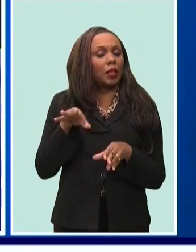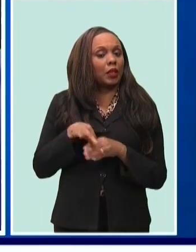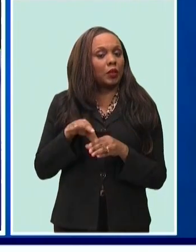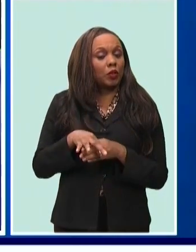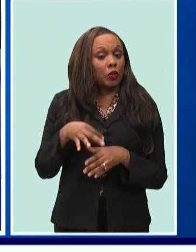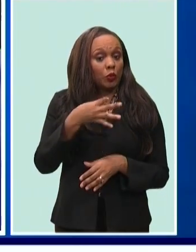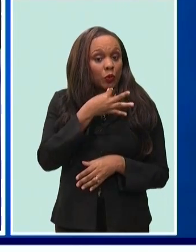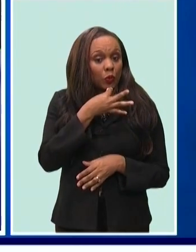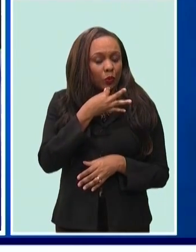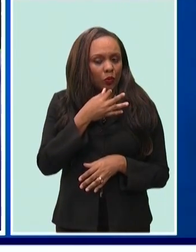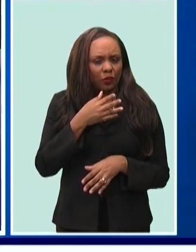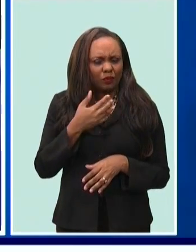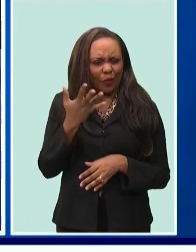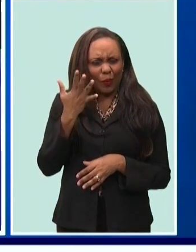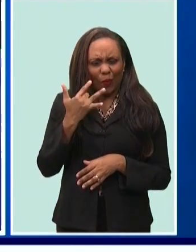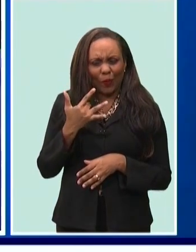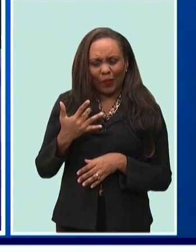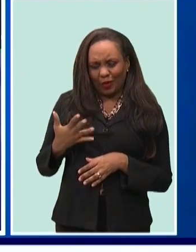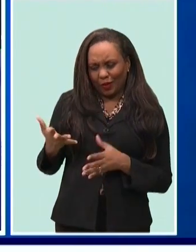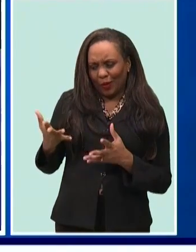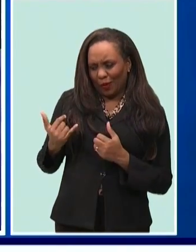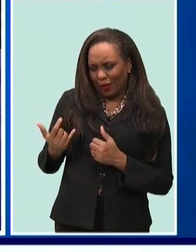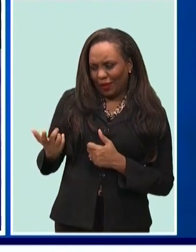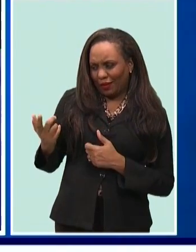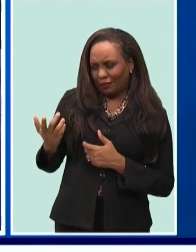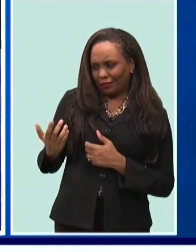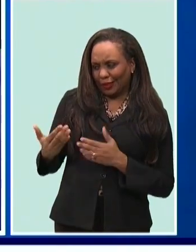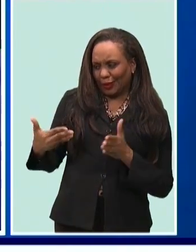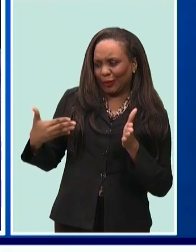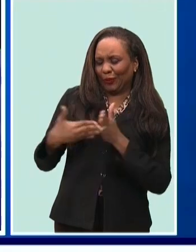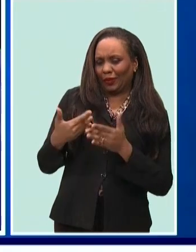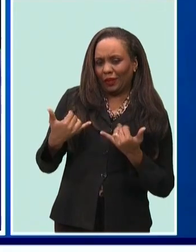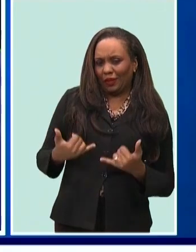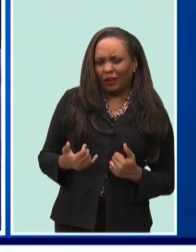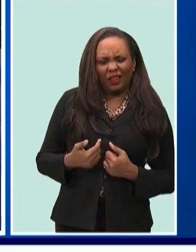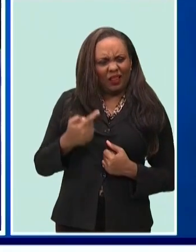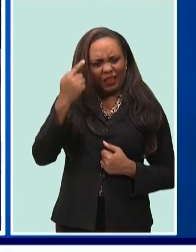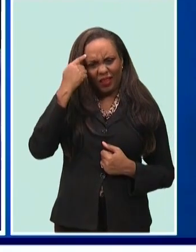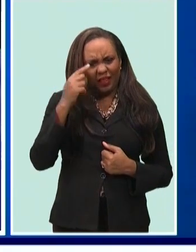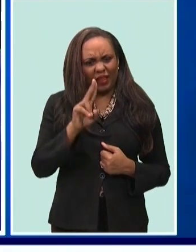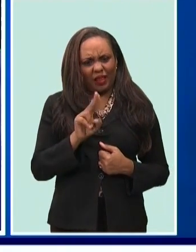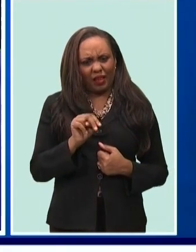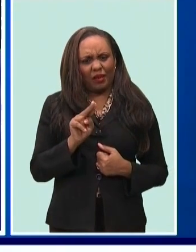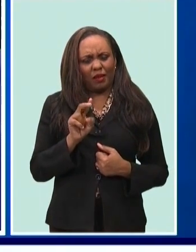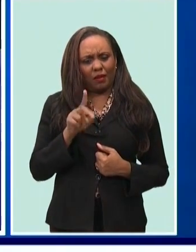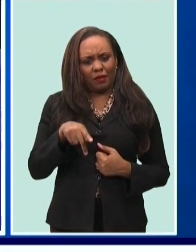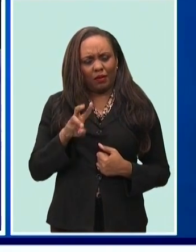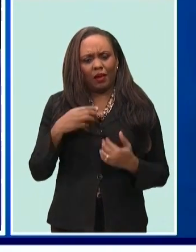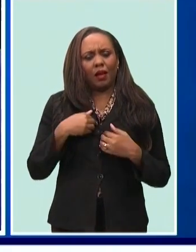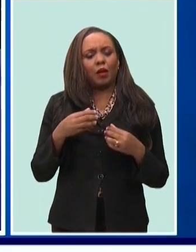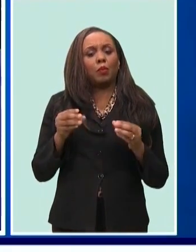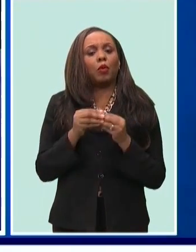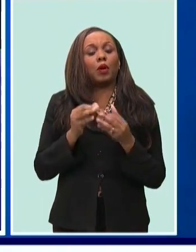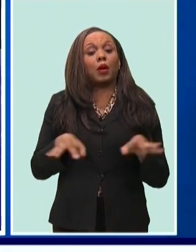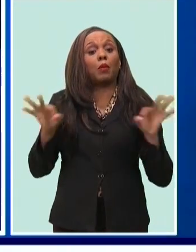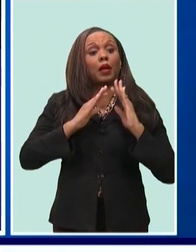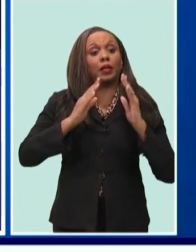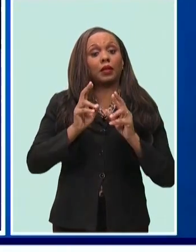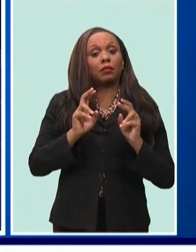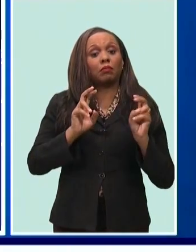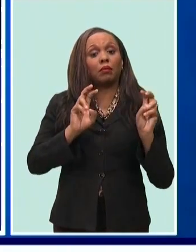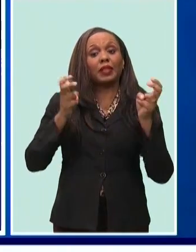since 2018. I believe that the union has more significant issues to address, and I would like to focus on those